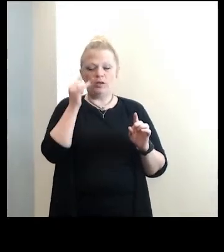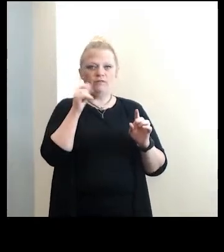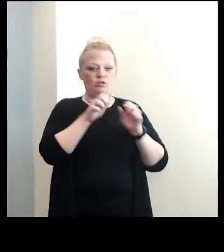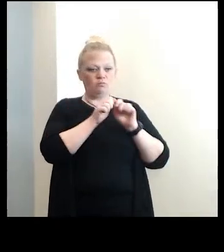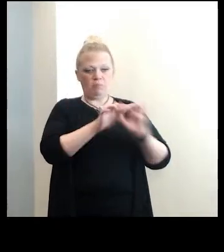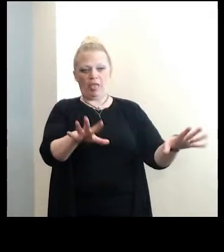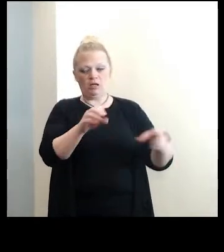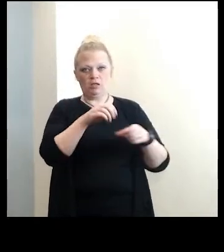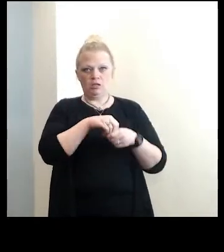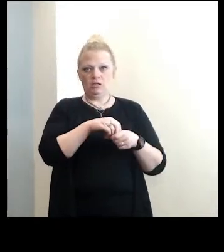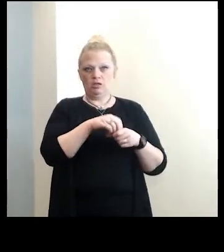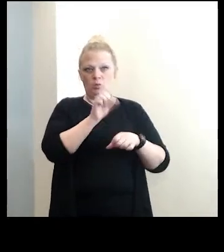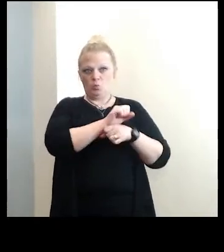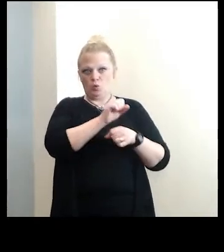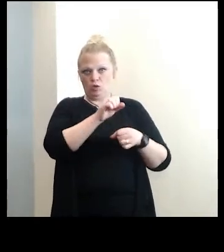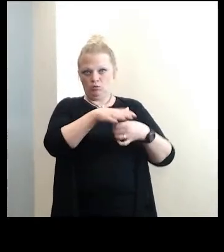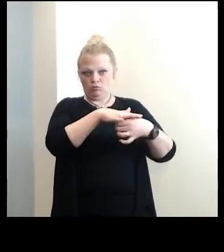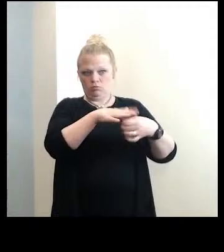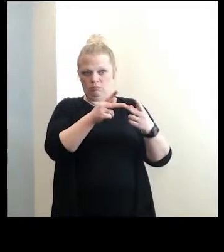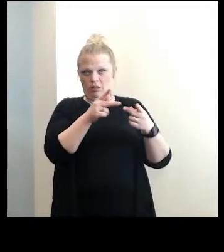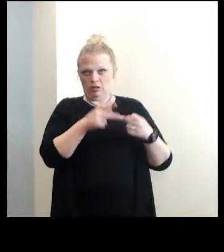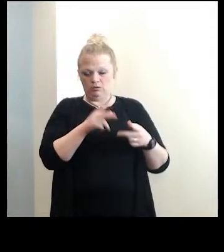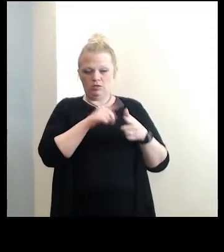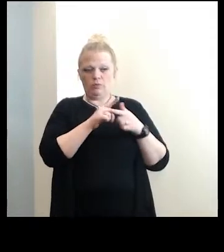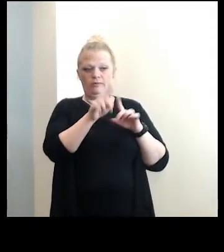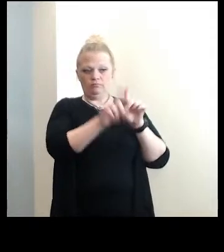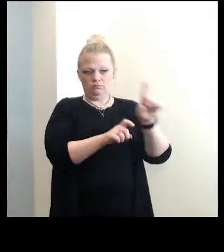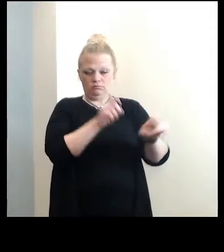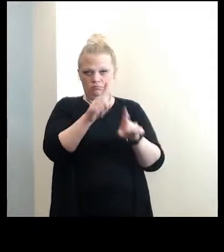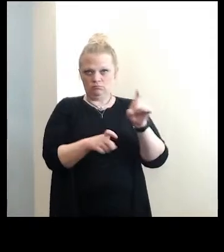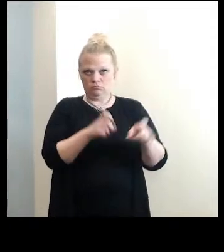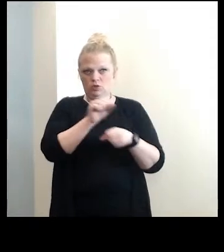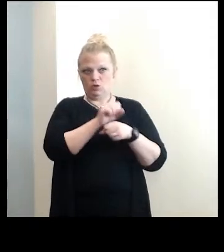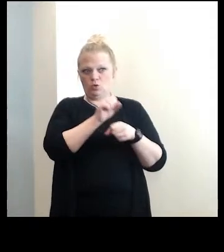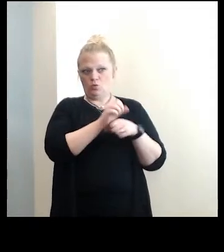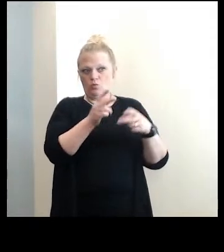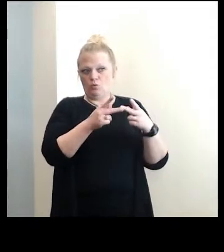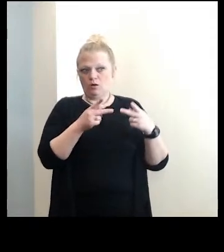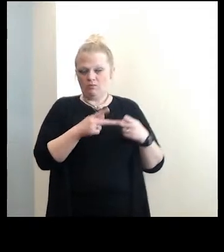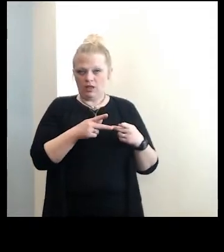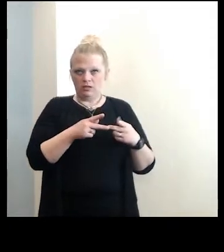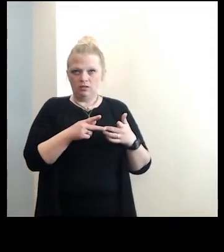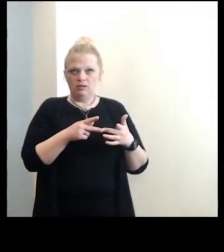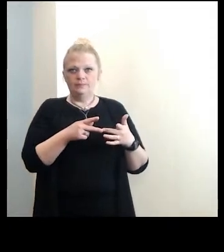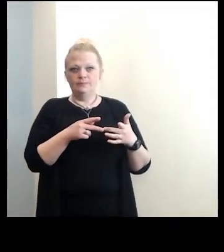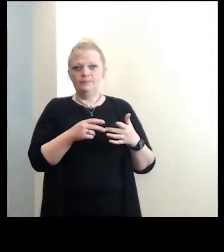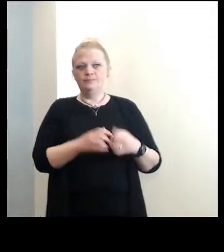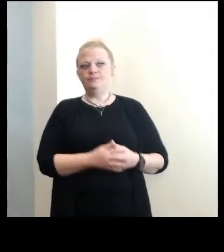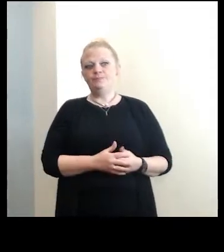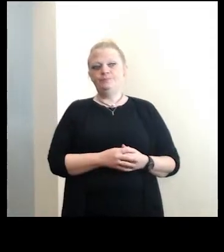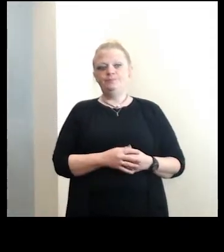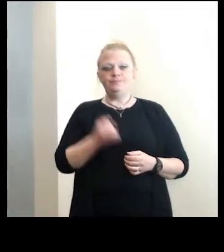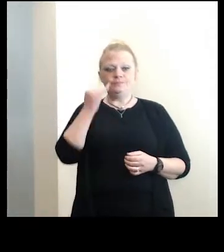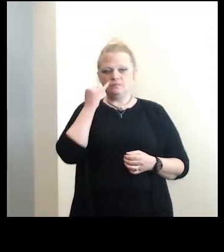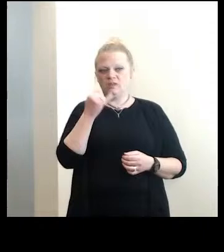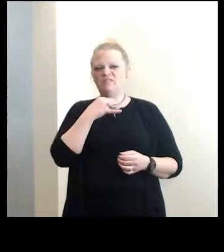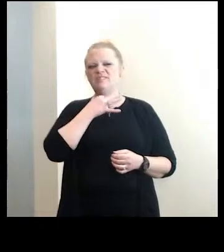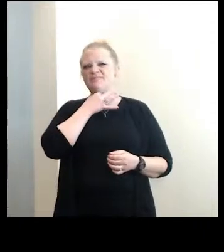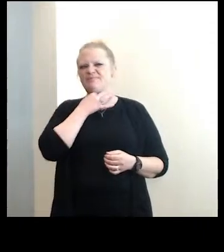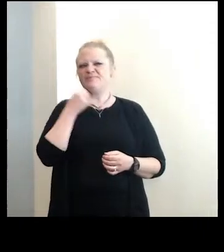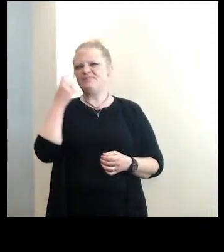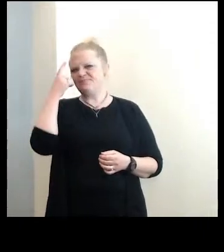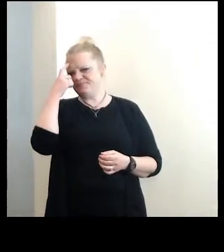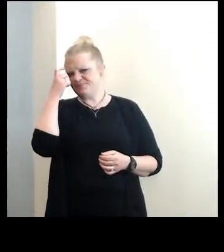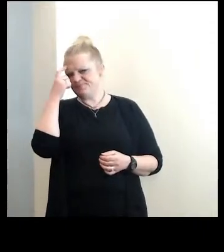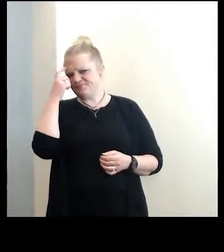in a workplace, we're going to be asking questions about the workplace. If there are some questionable responses